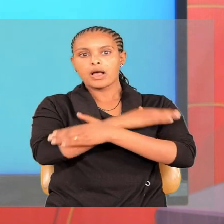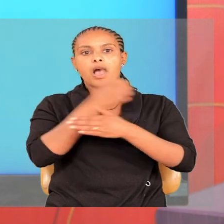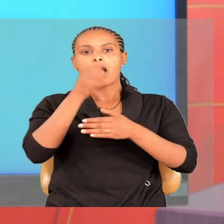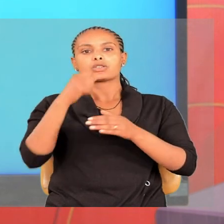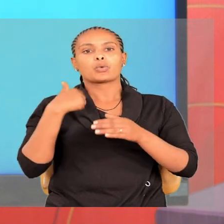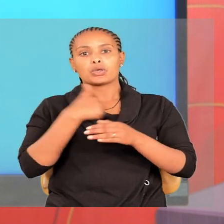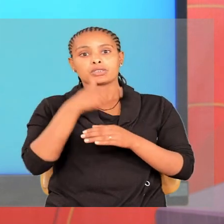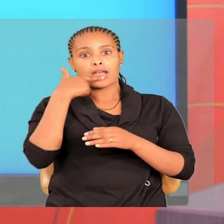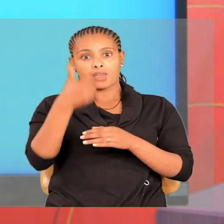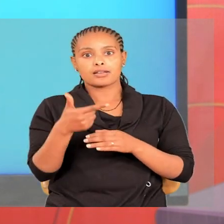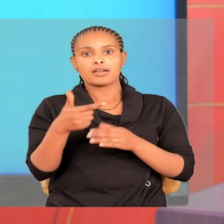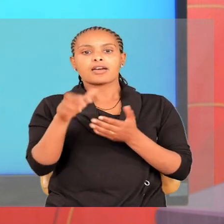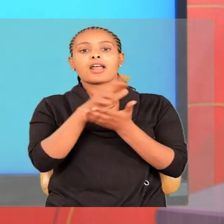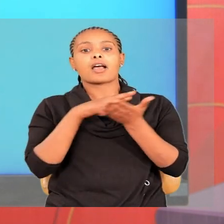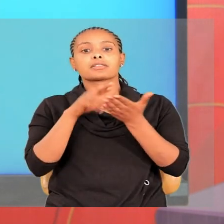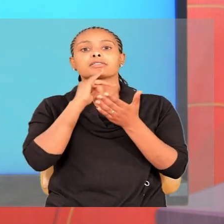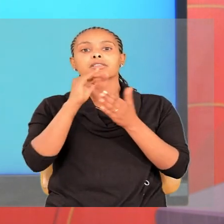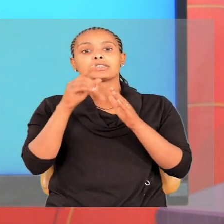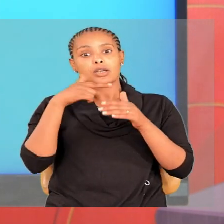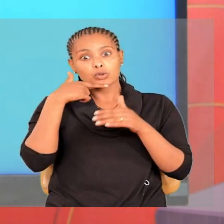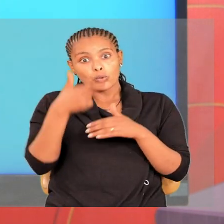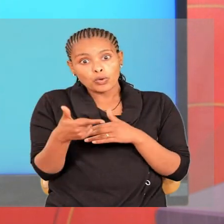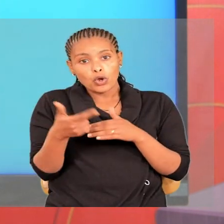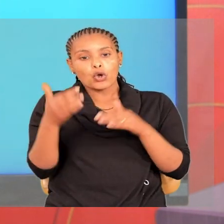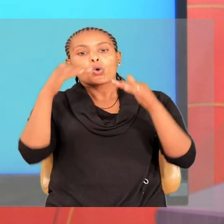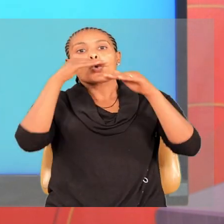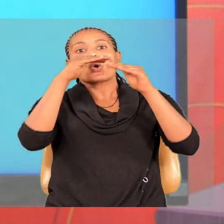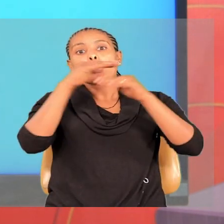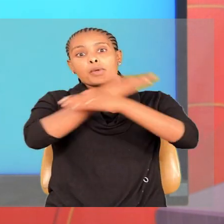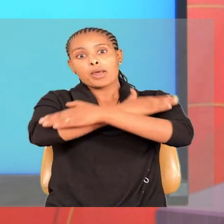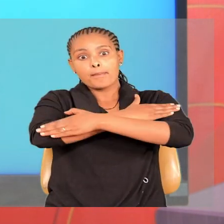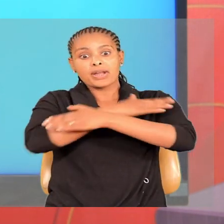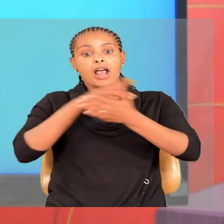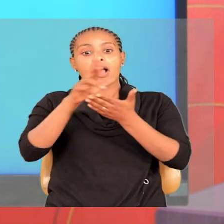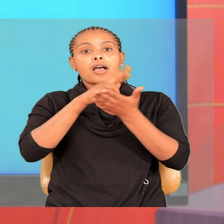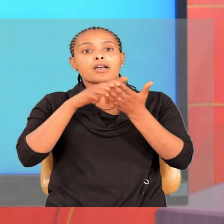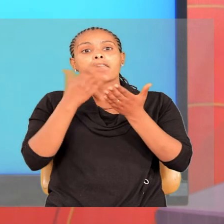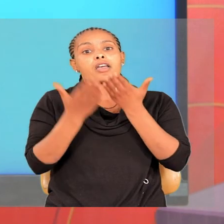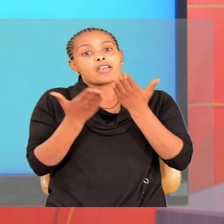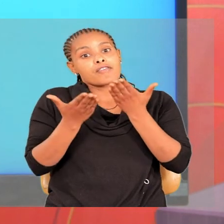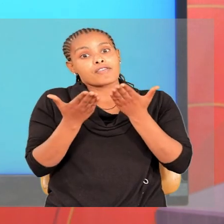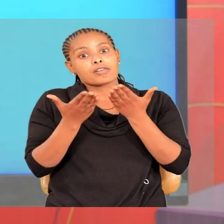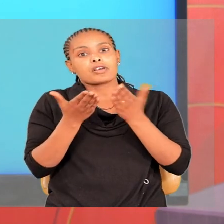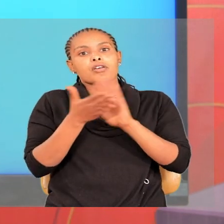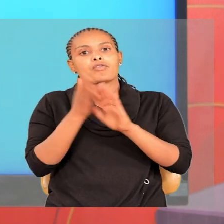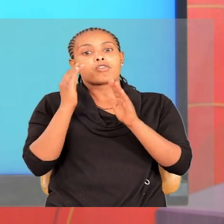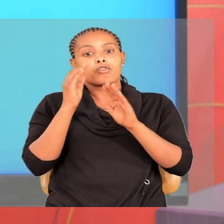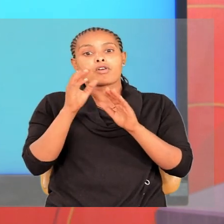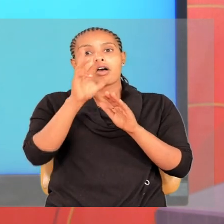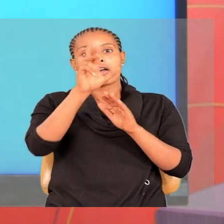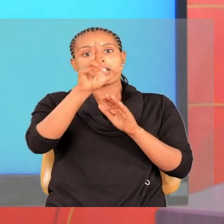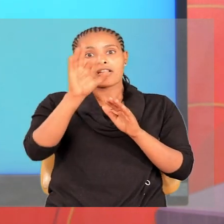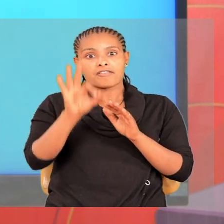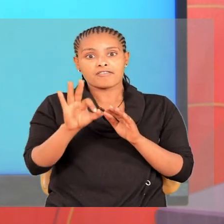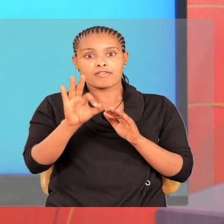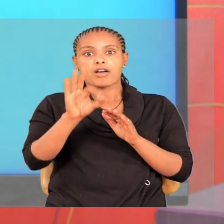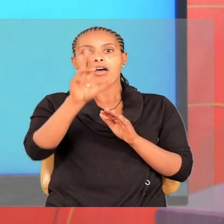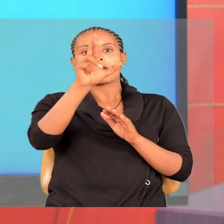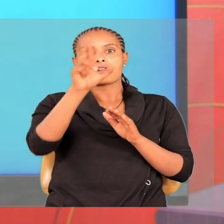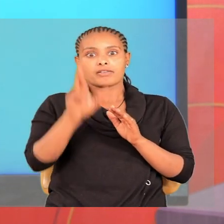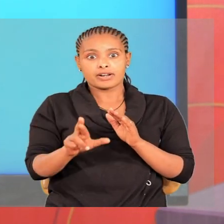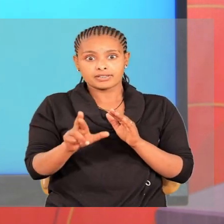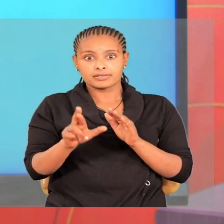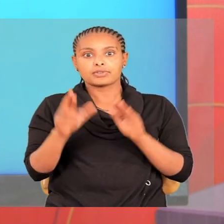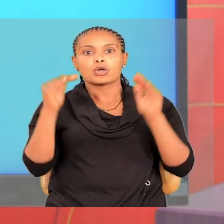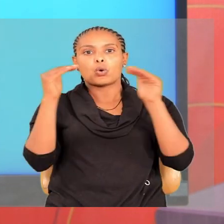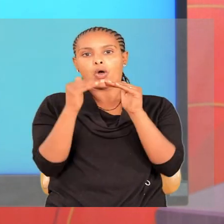As we said, a reaction is said to be equilibrium reaction if and only if forward rates equal reverse